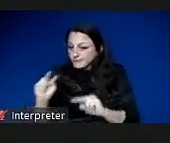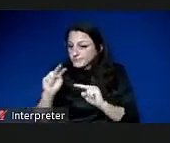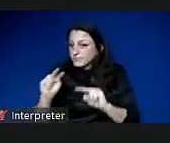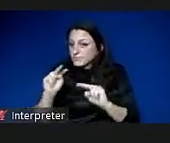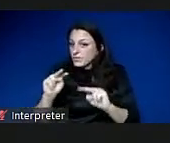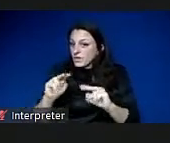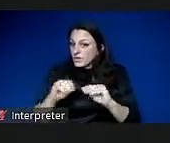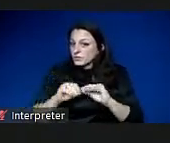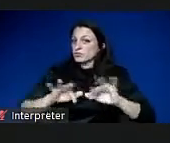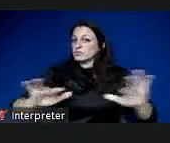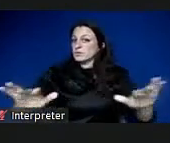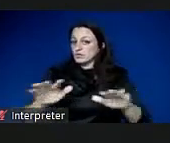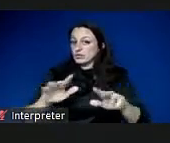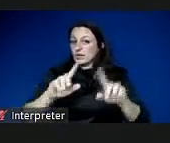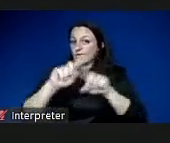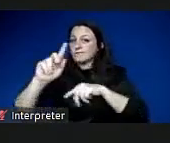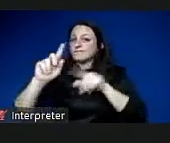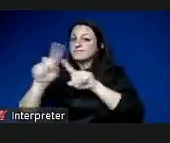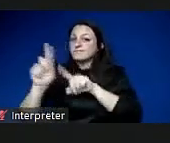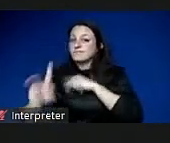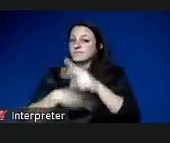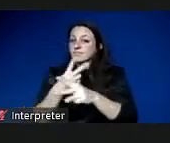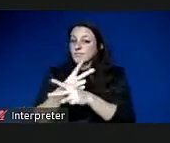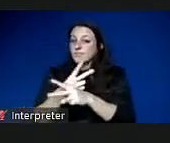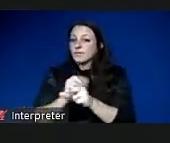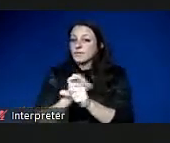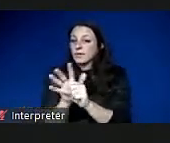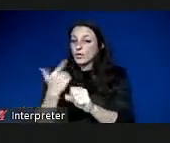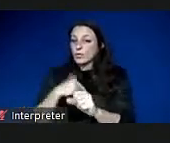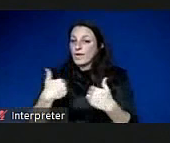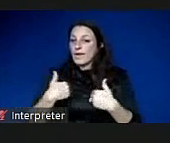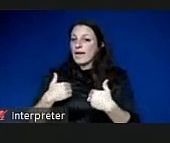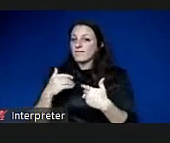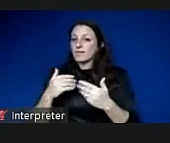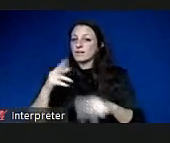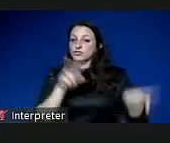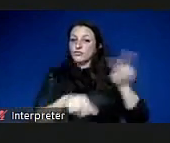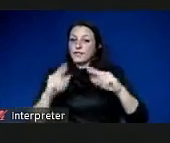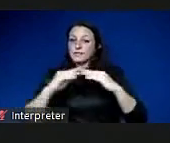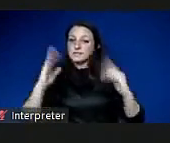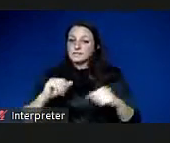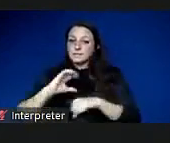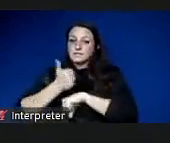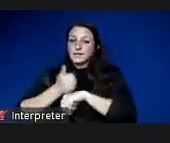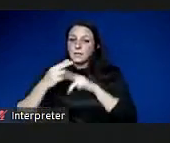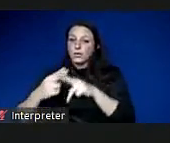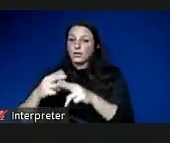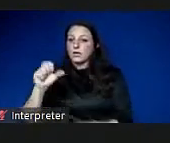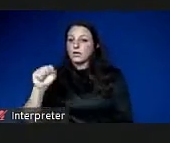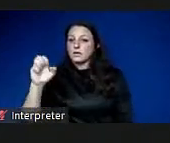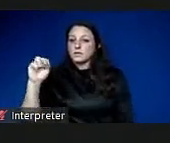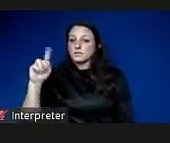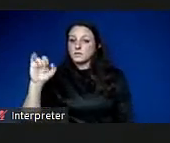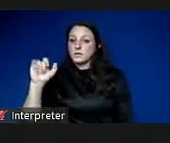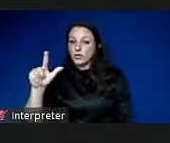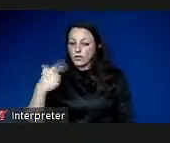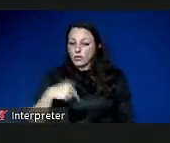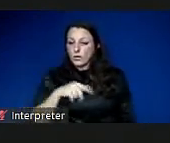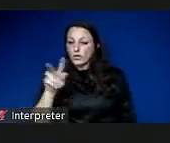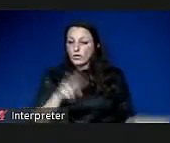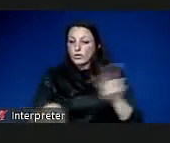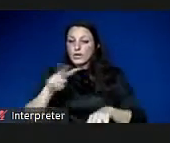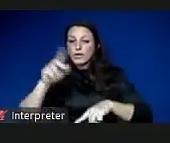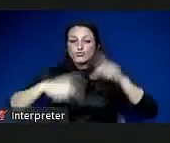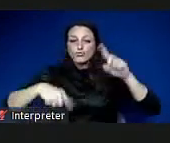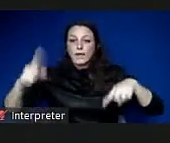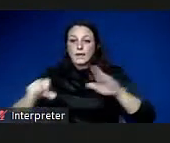here in Colorado. We have a Sentinel surveillance system set up where we're looking at a random sample of specimens from across the state to